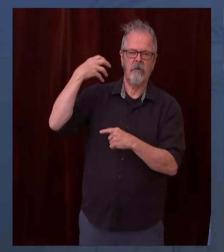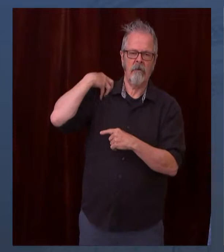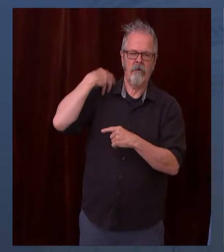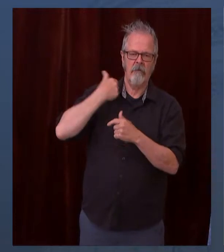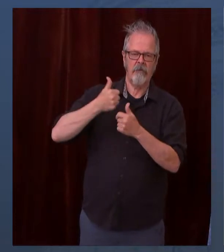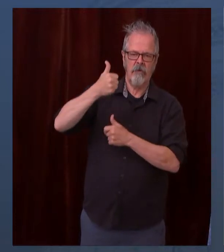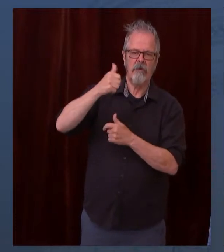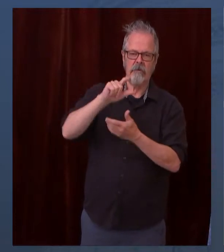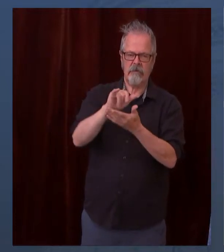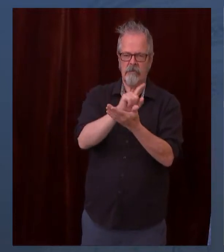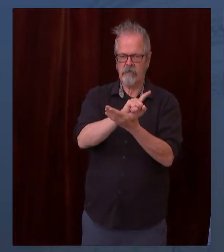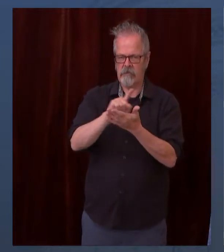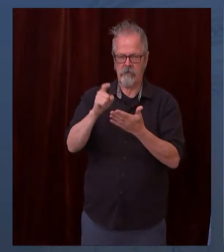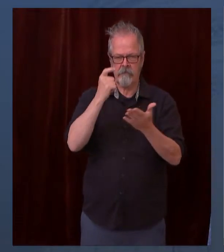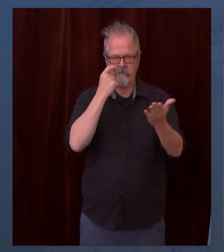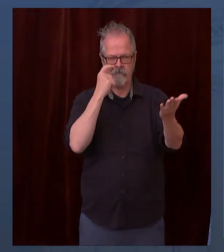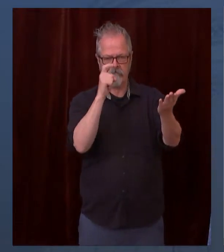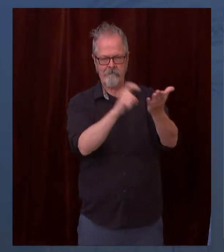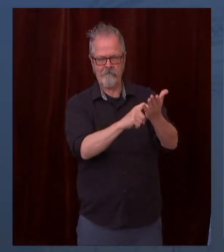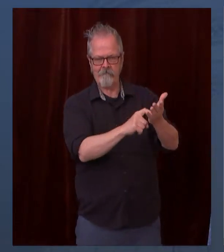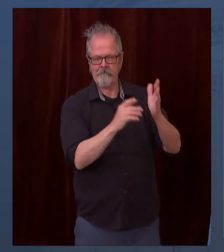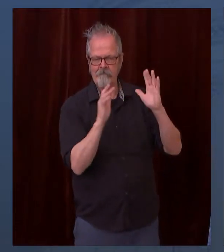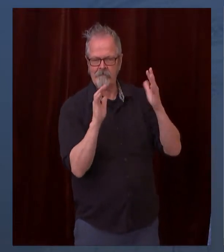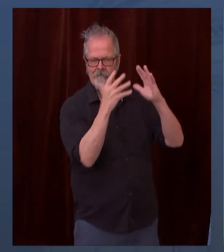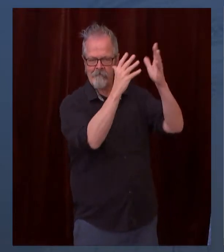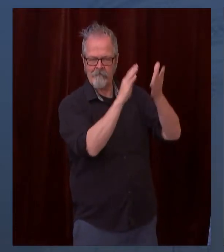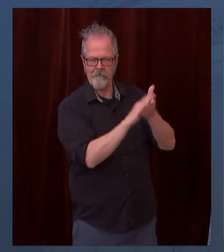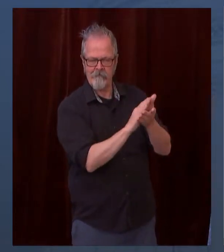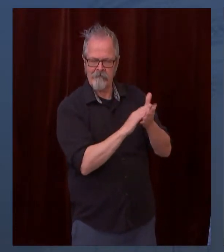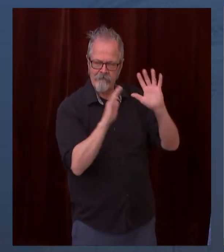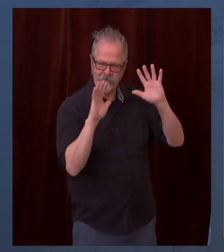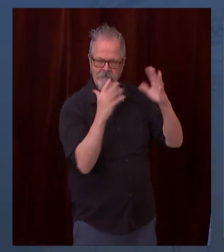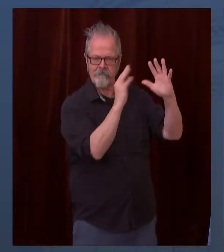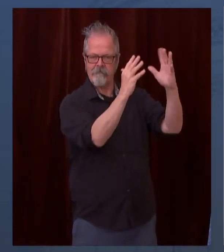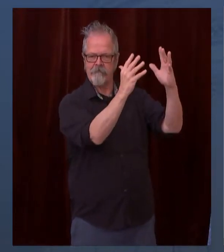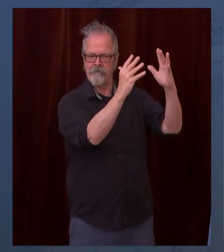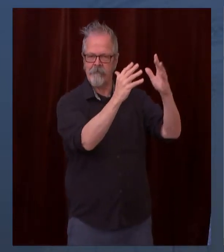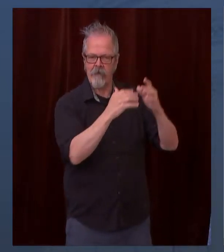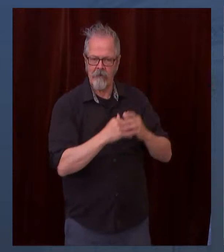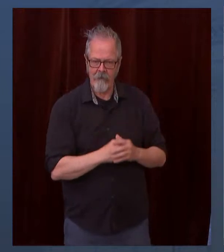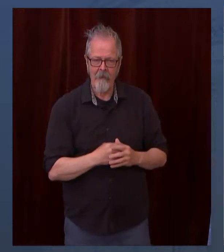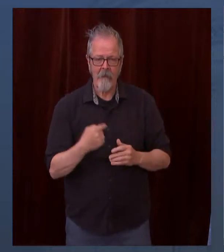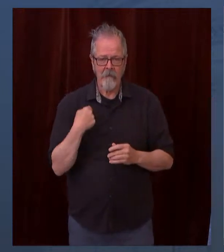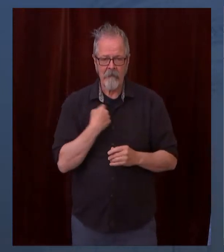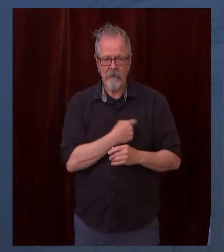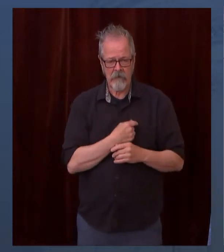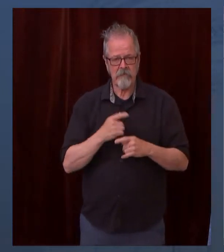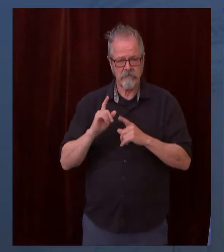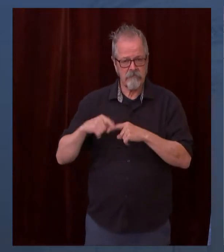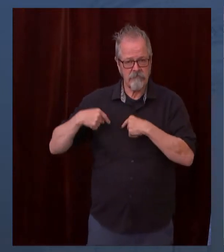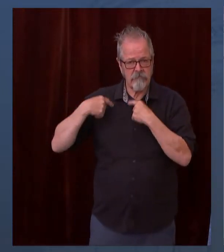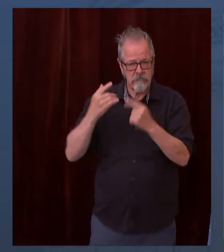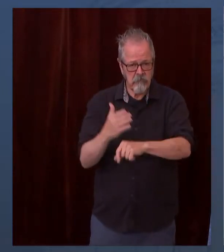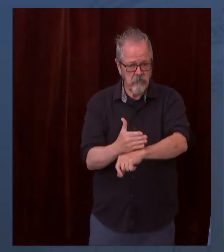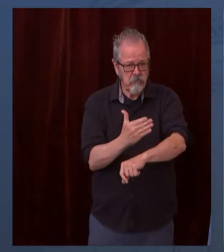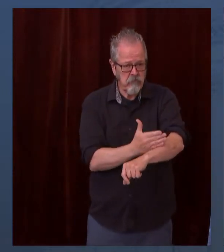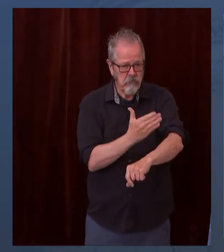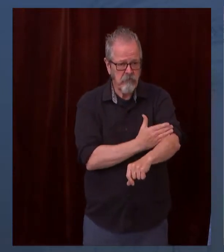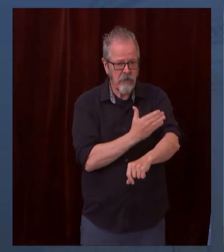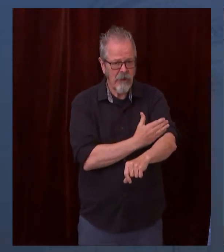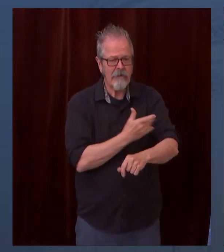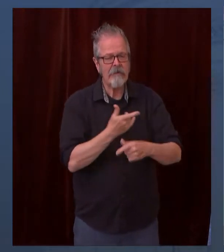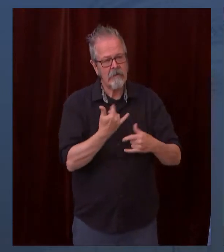we obviously have a very long way to go as well. The whole central theme of